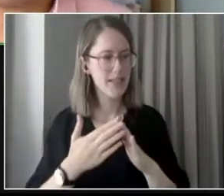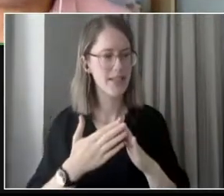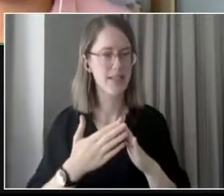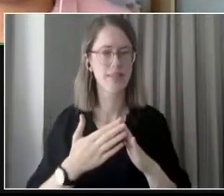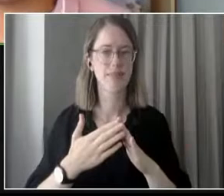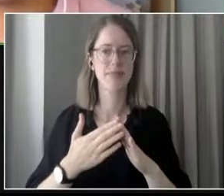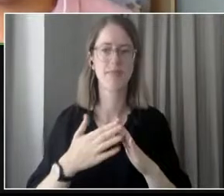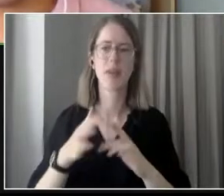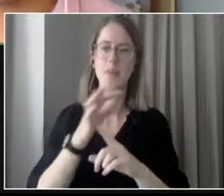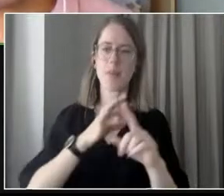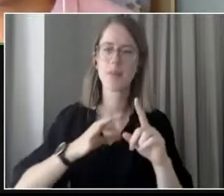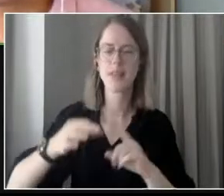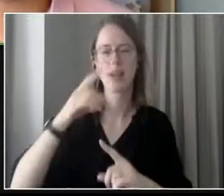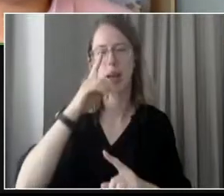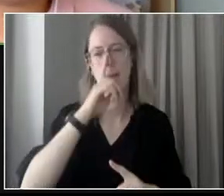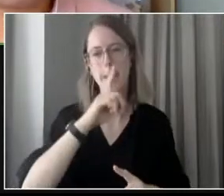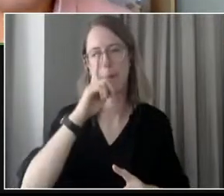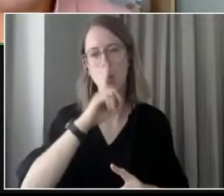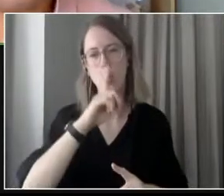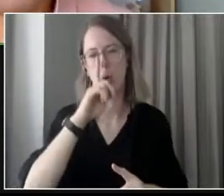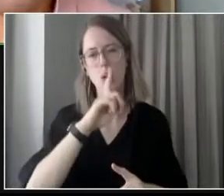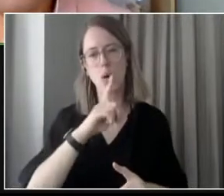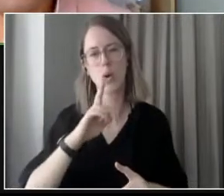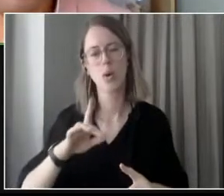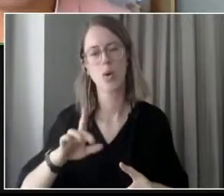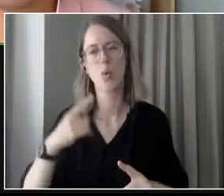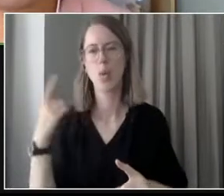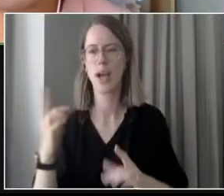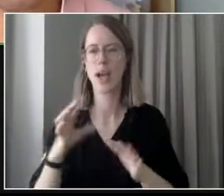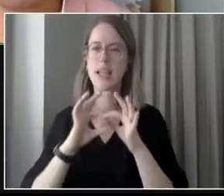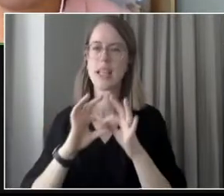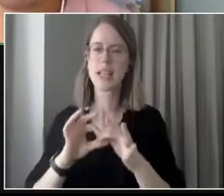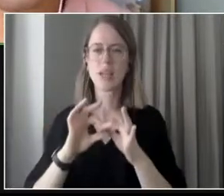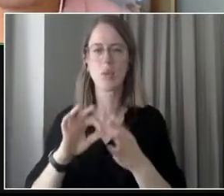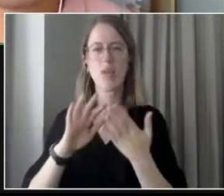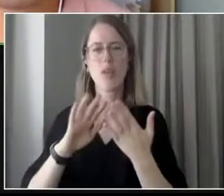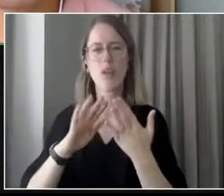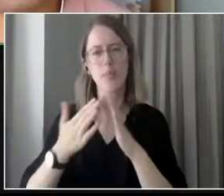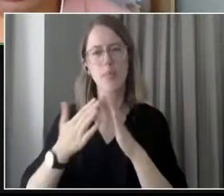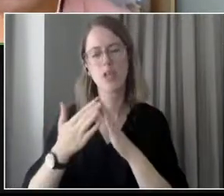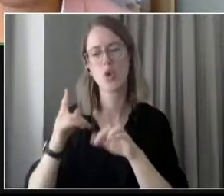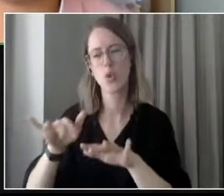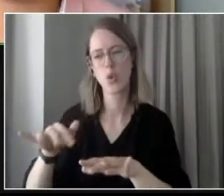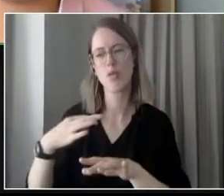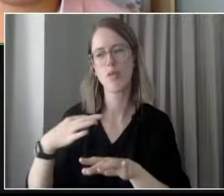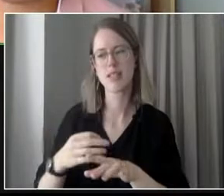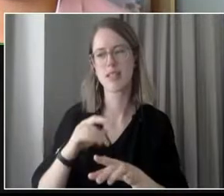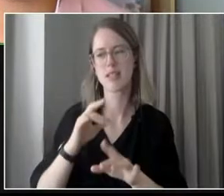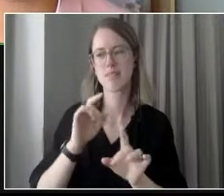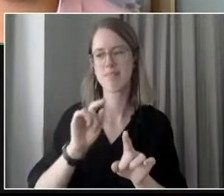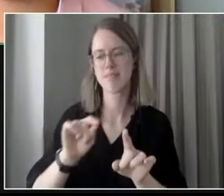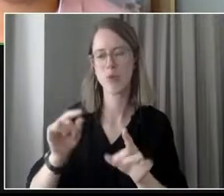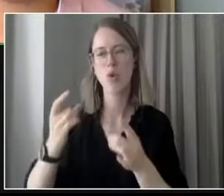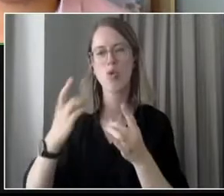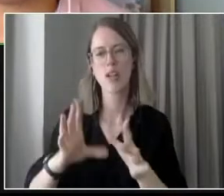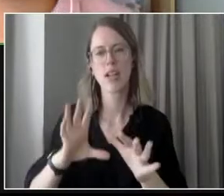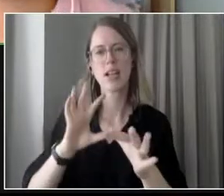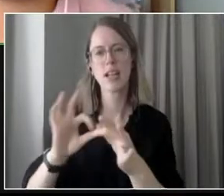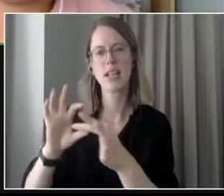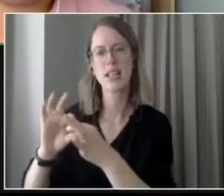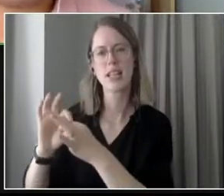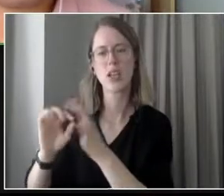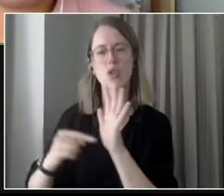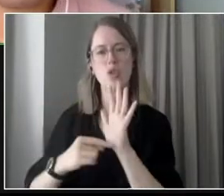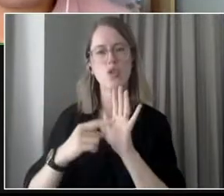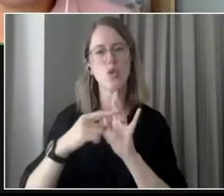people, we are very, connected with the communities that we represent within Toi Aotearoa, but